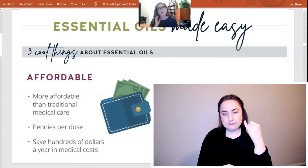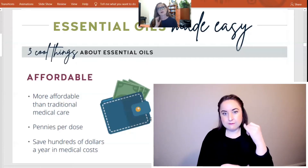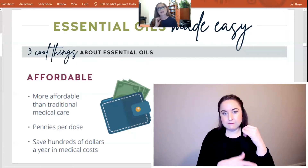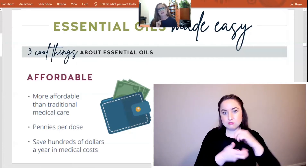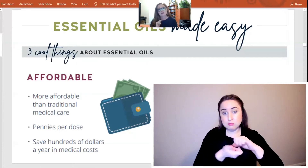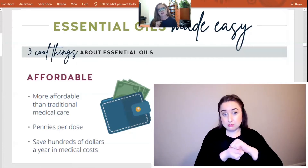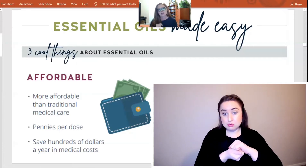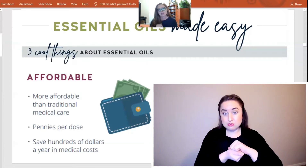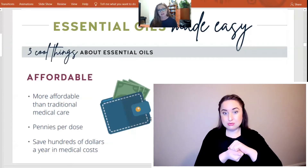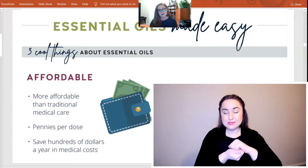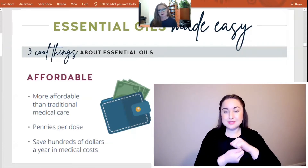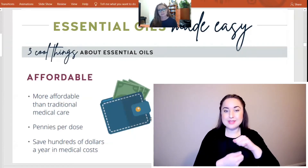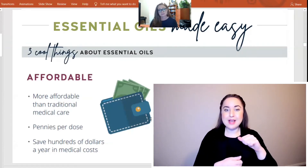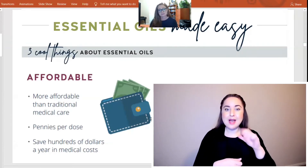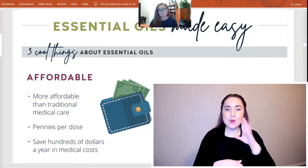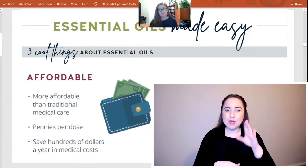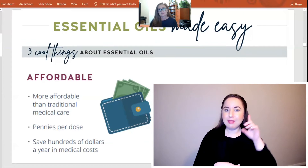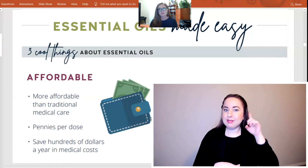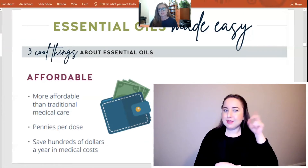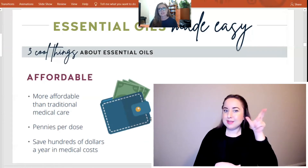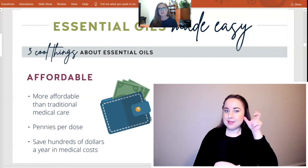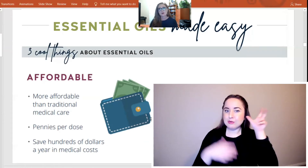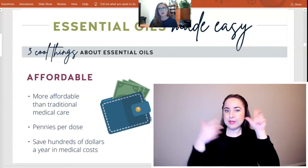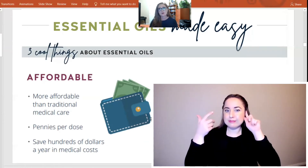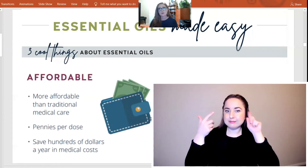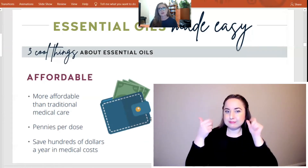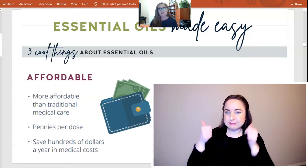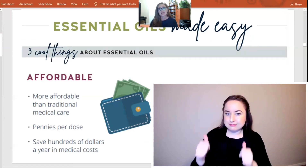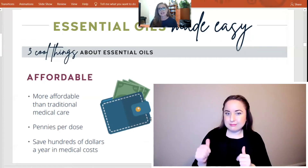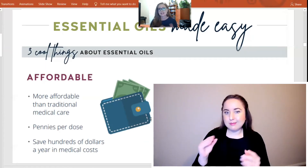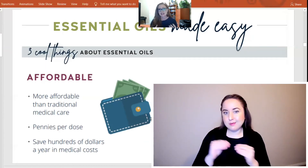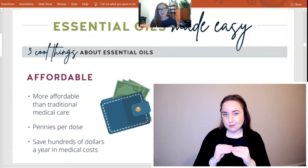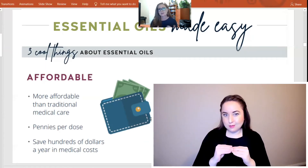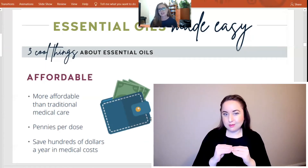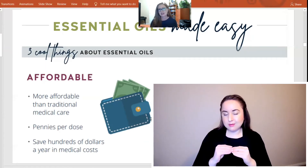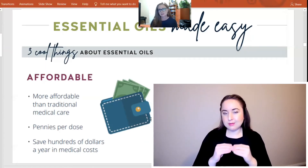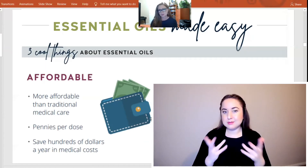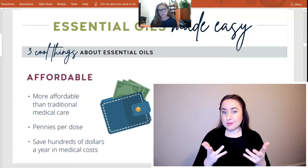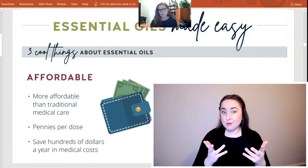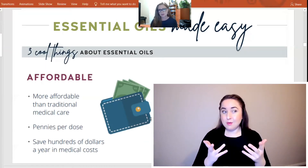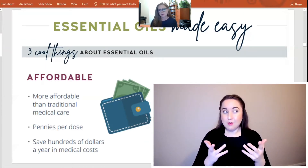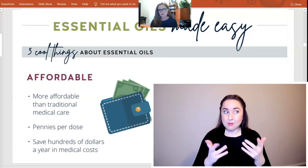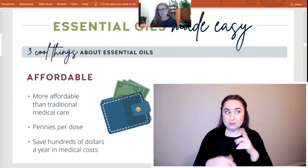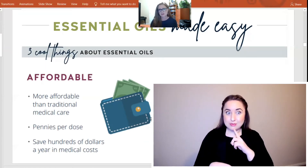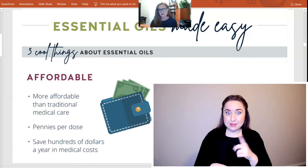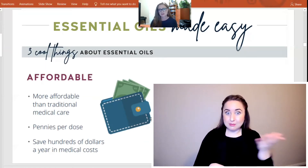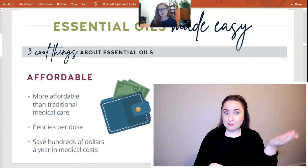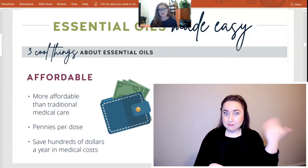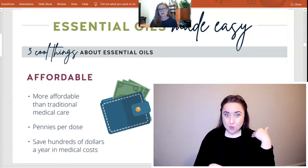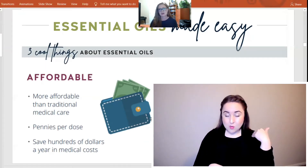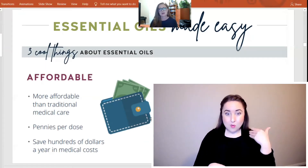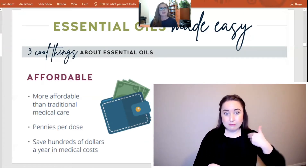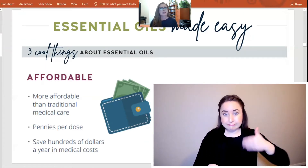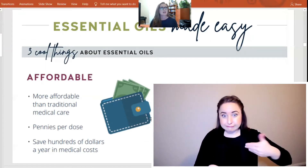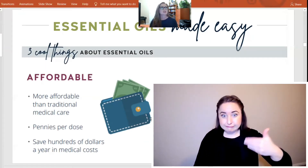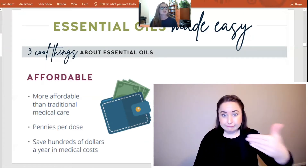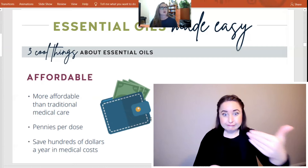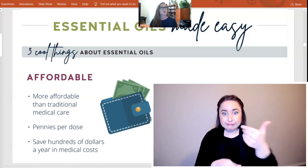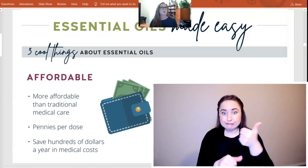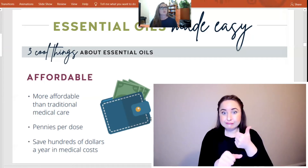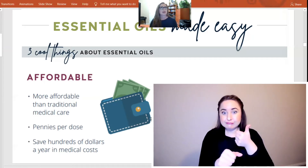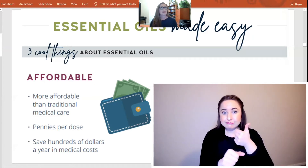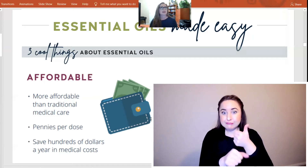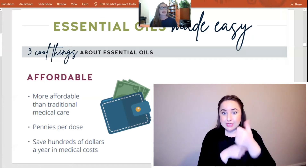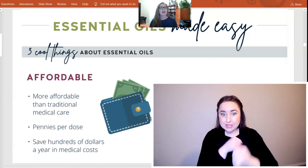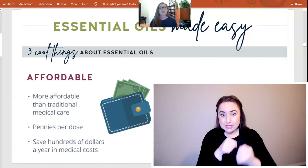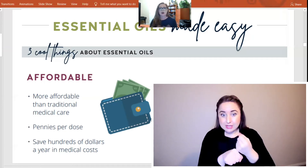lose more hearing in my ear. So like I said, I was getting multiple ear infections a year. So